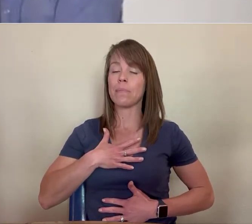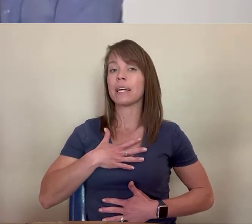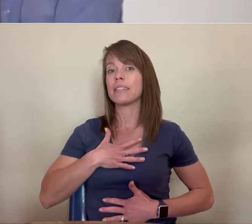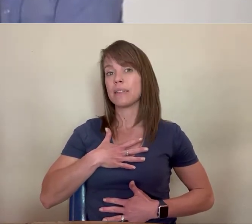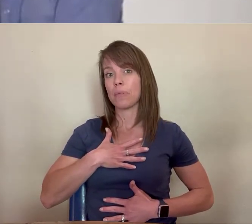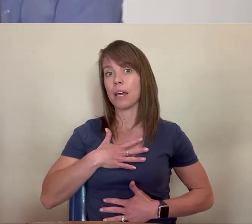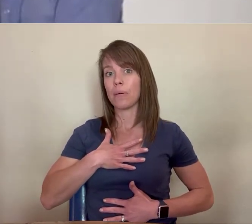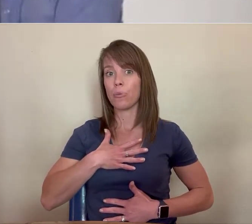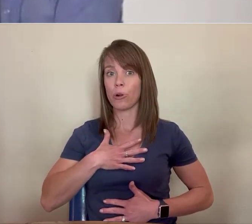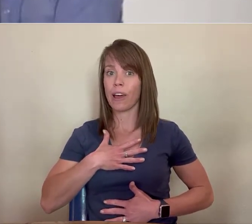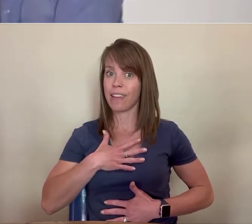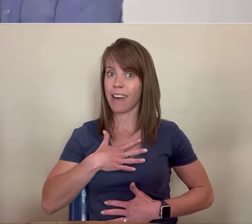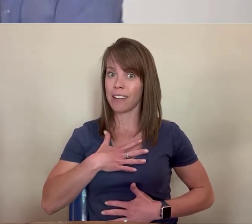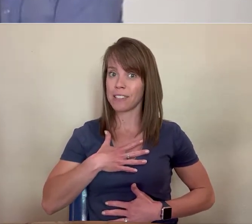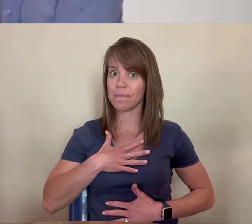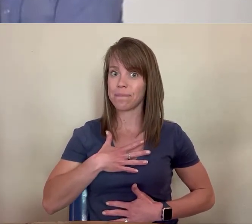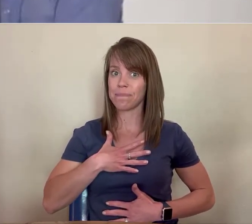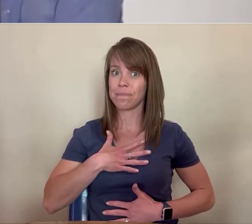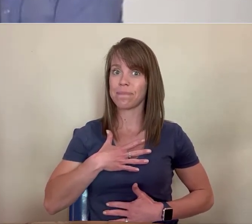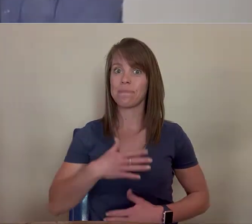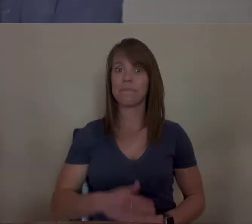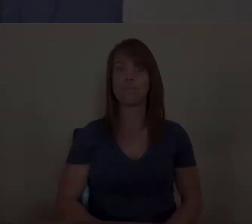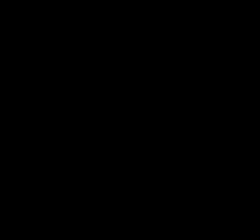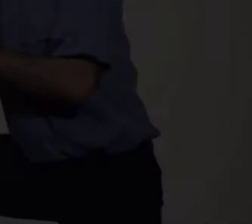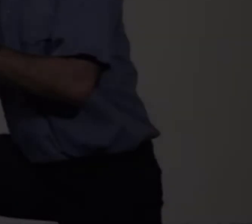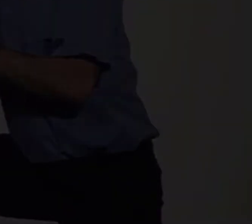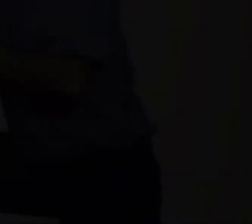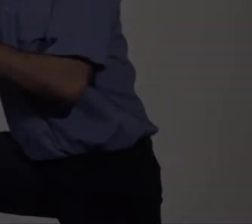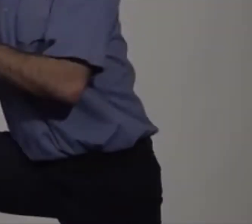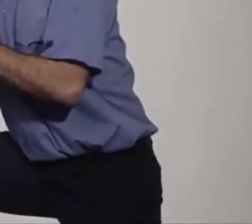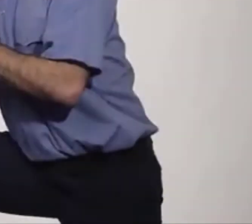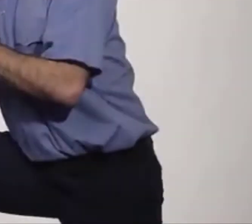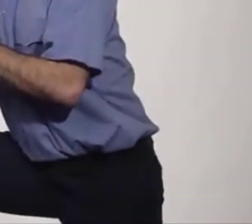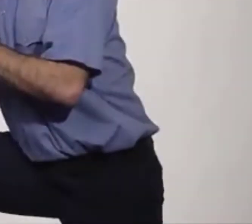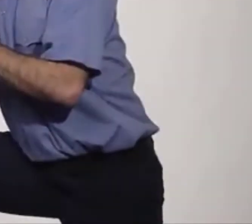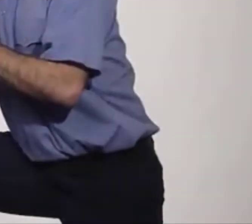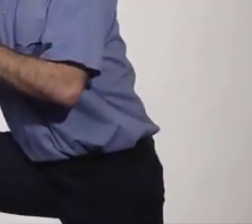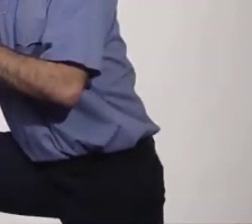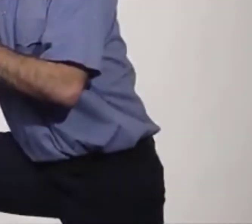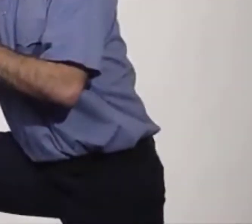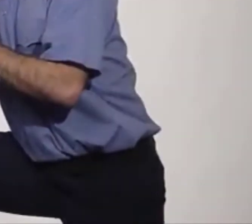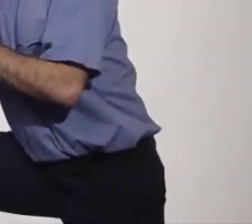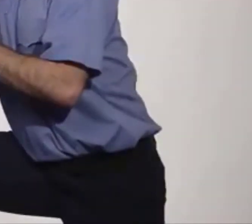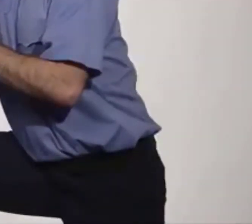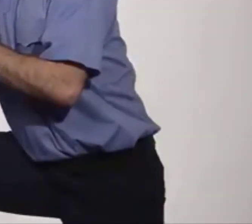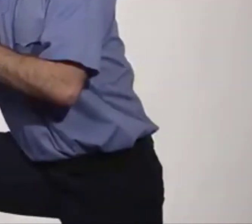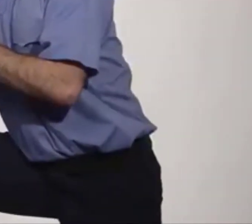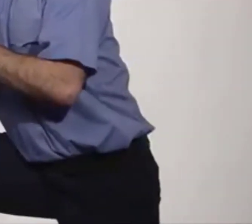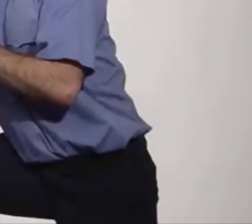it might mimic something more like that. Can you take a couple of deep breaths for me?